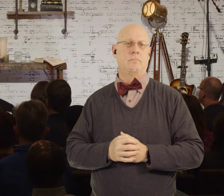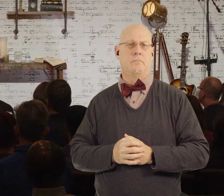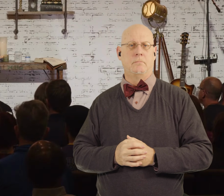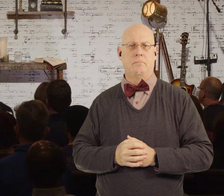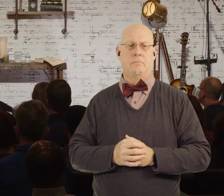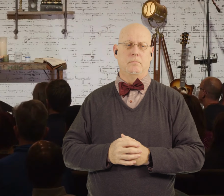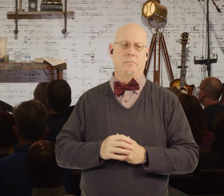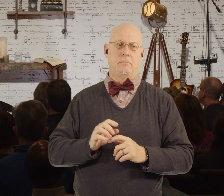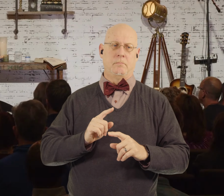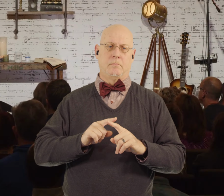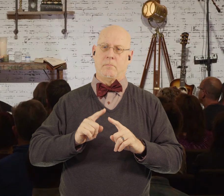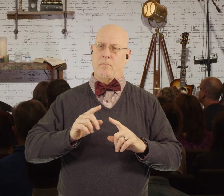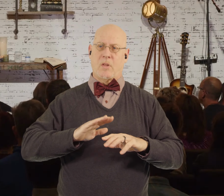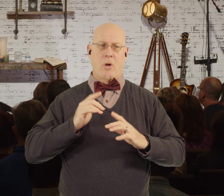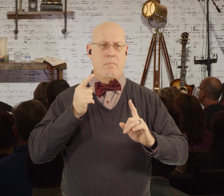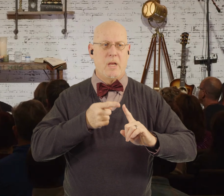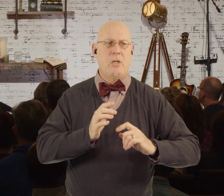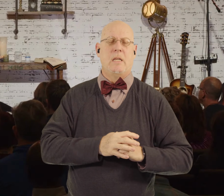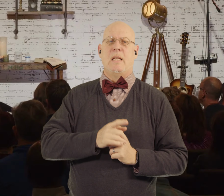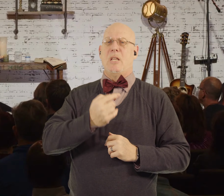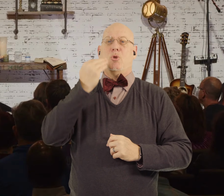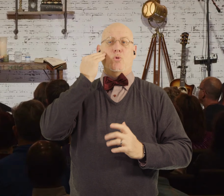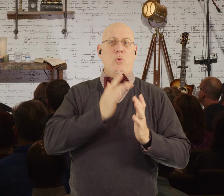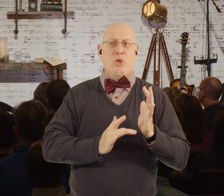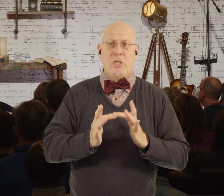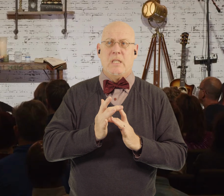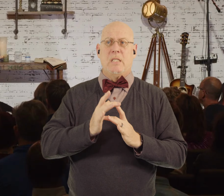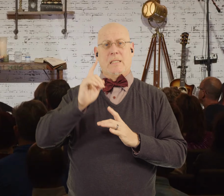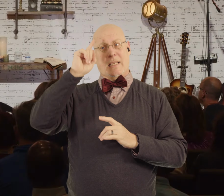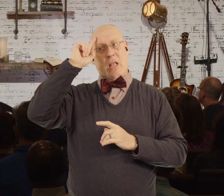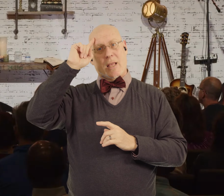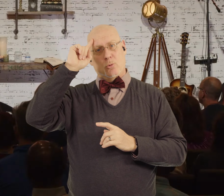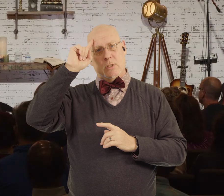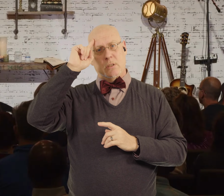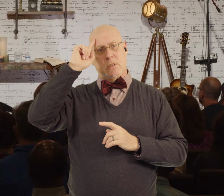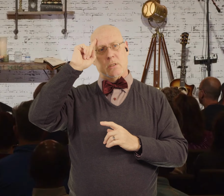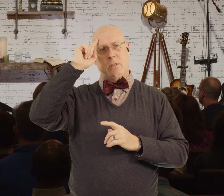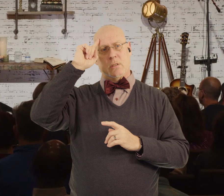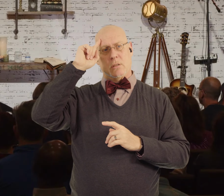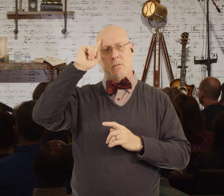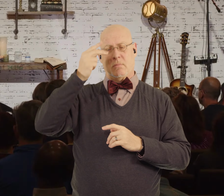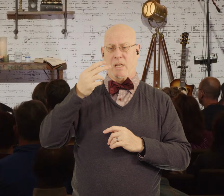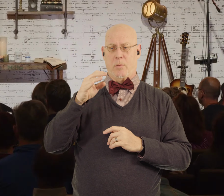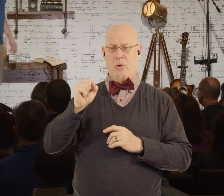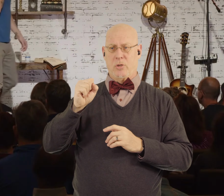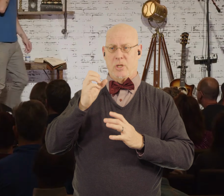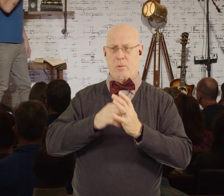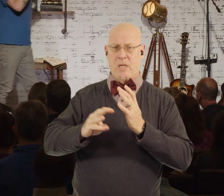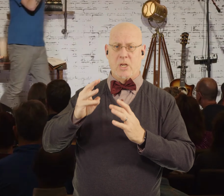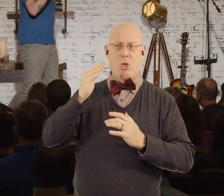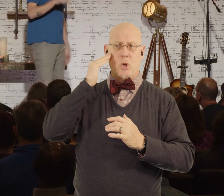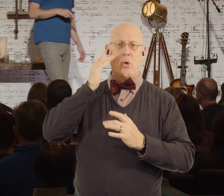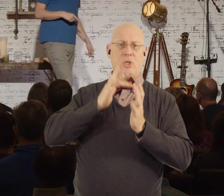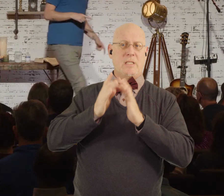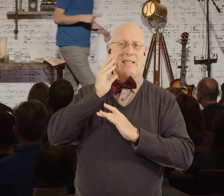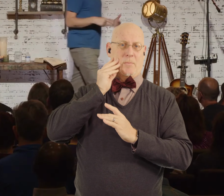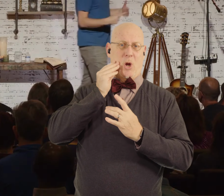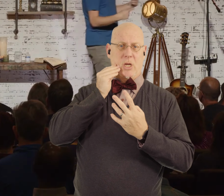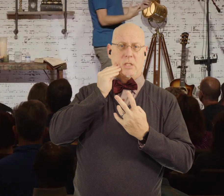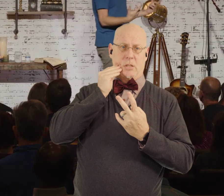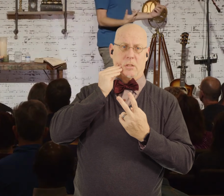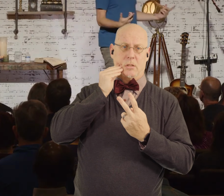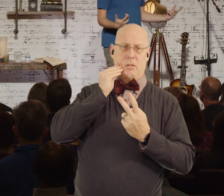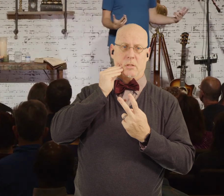admission, he was always dead. He knew Jesus intellectually. He even, Hebrews 6, knew